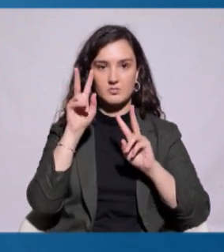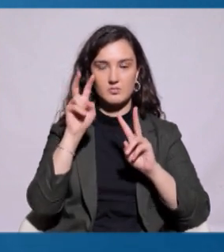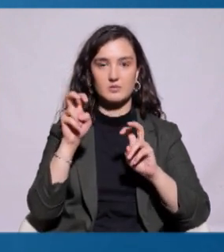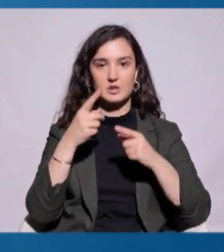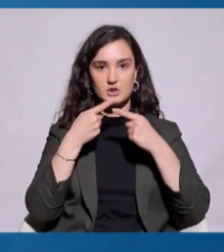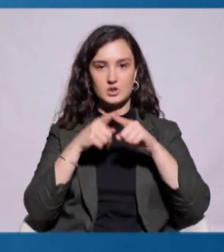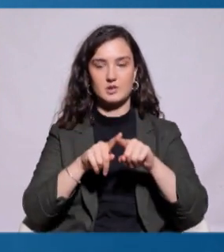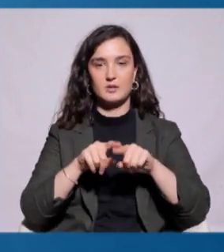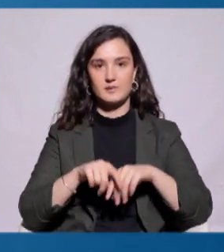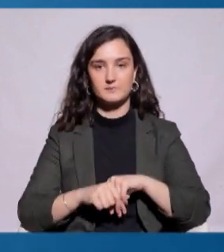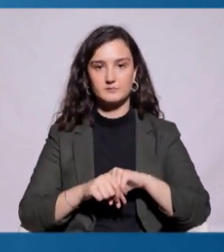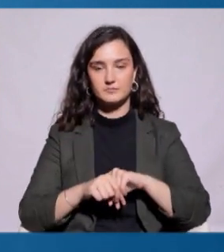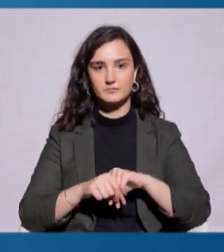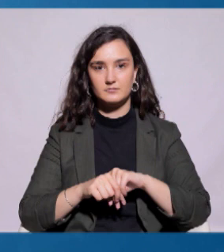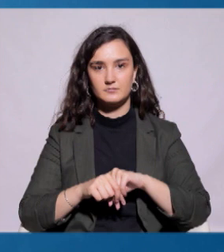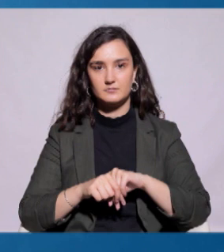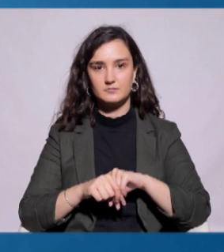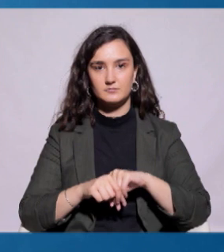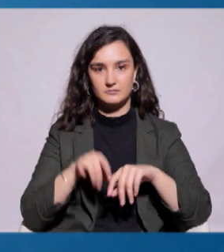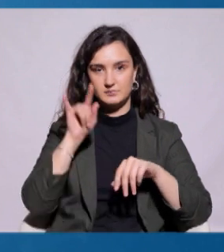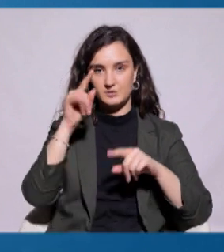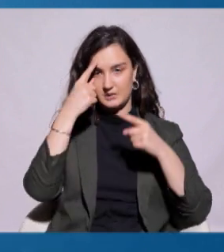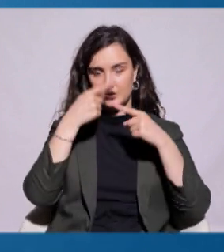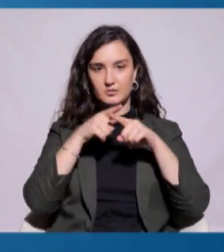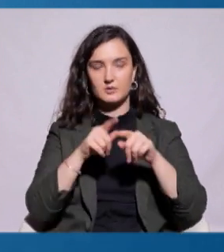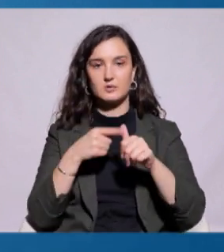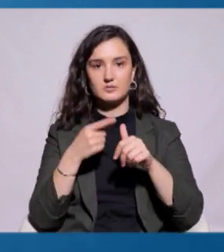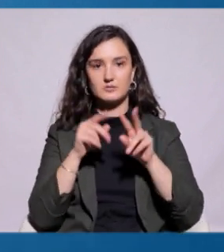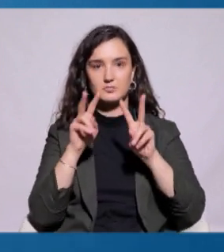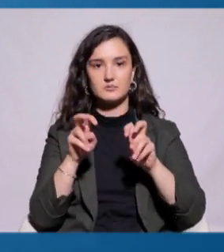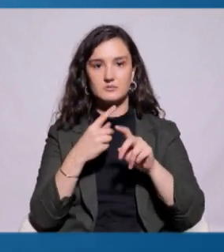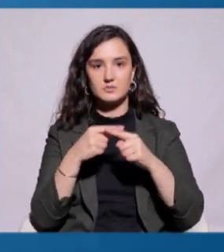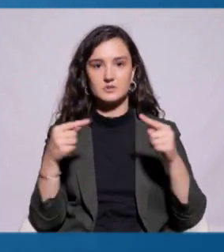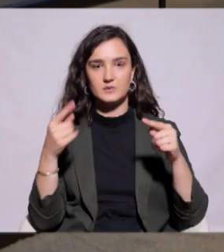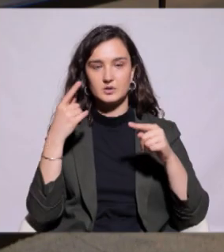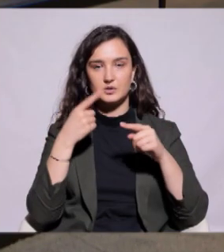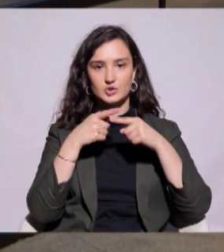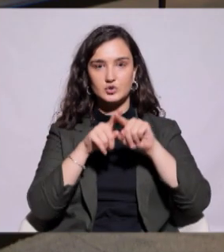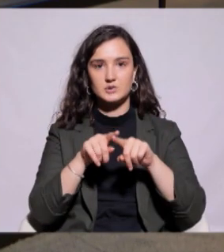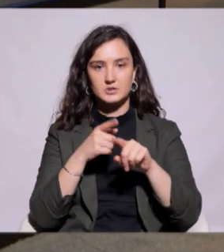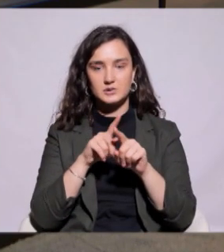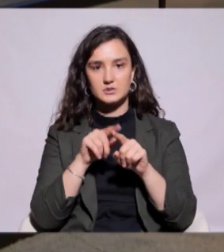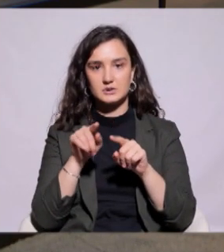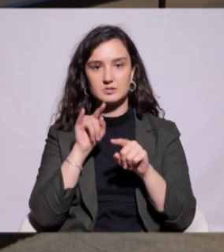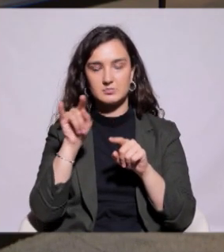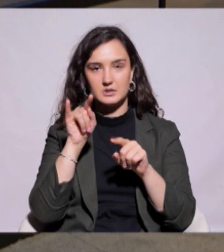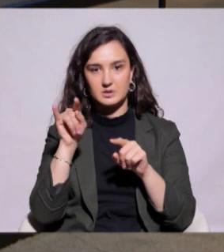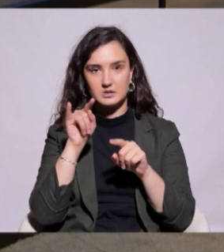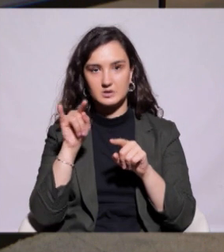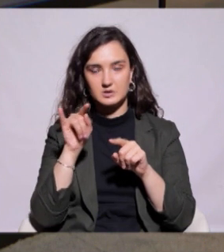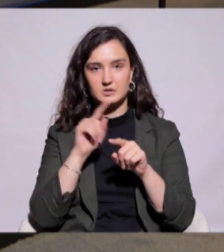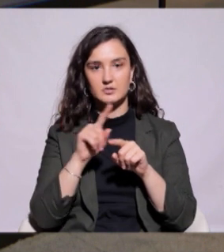aeronautical engineering. So, aeronautical engineering is any type of engineering that has to do with planes